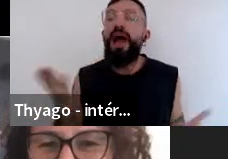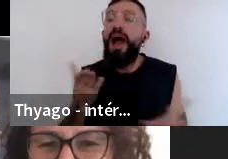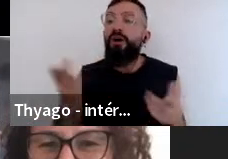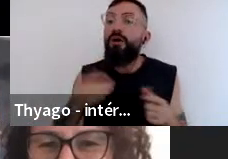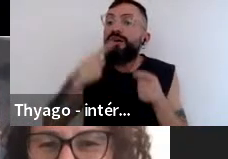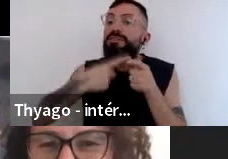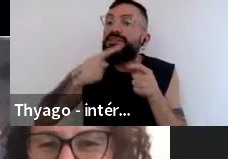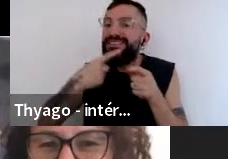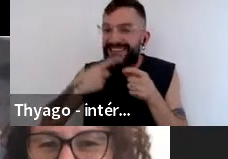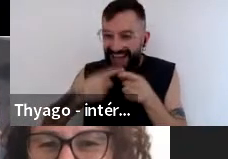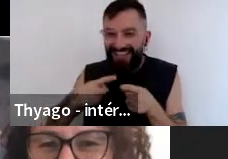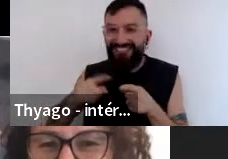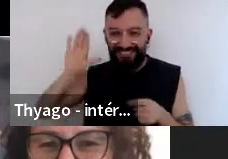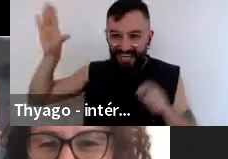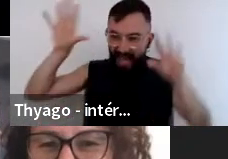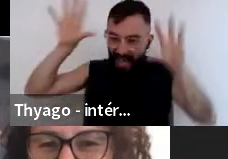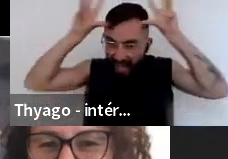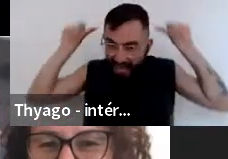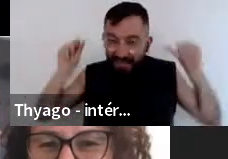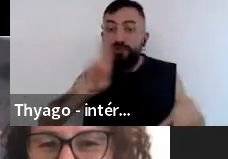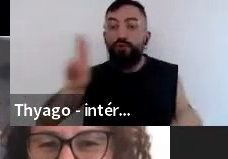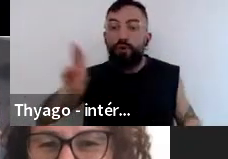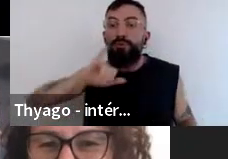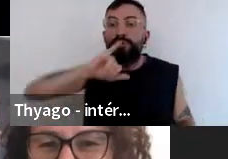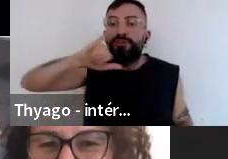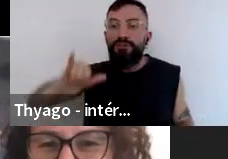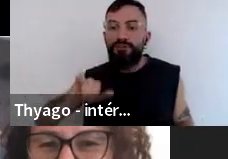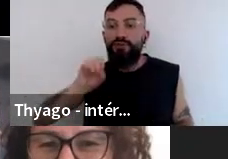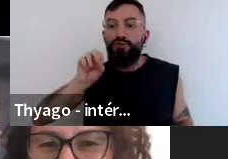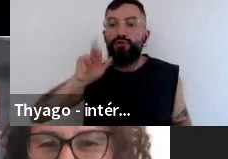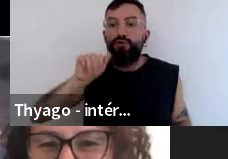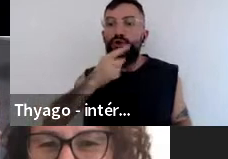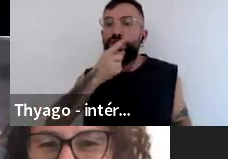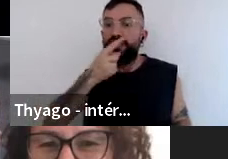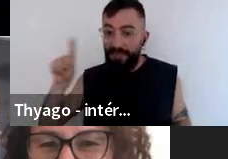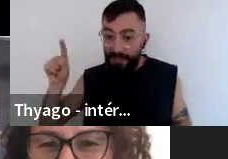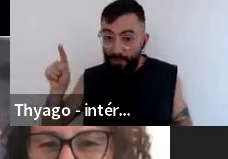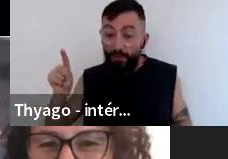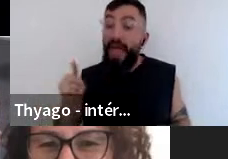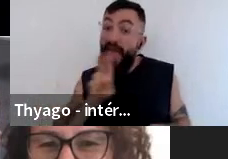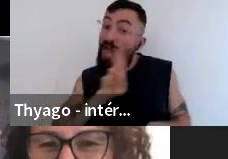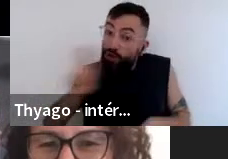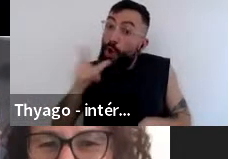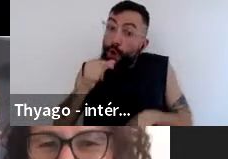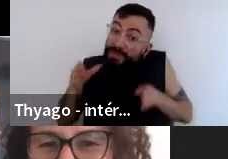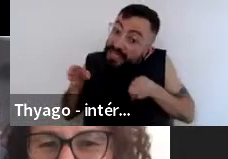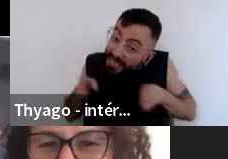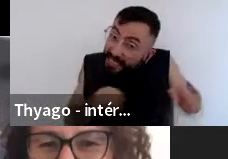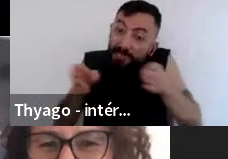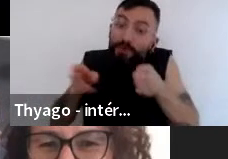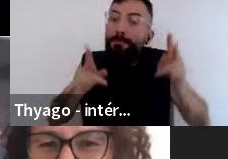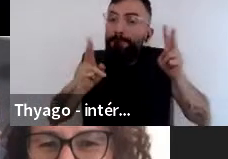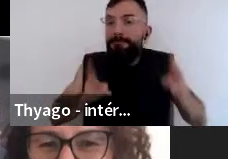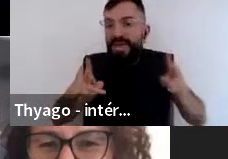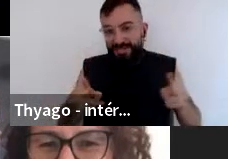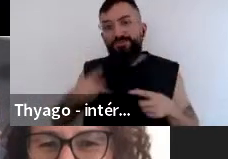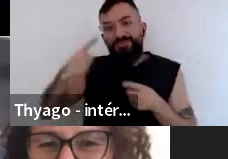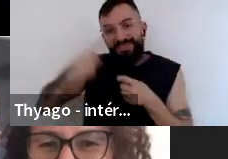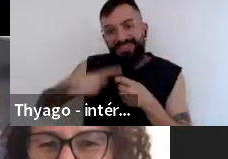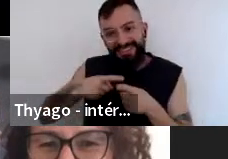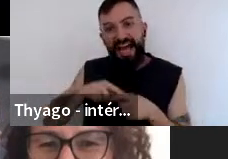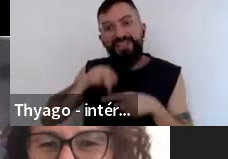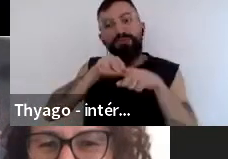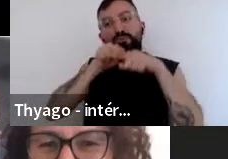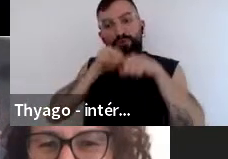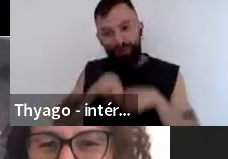city in Acre called Jordão, and that's the same name as the river in the region. So in Professor